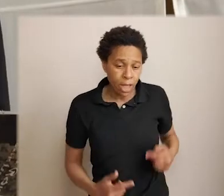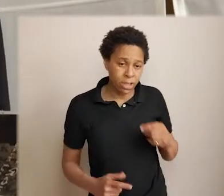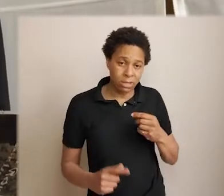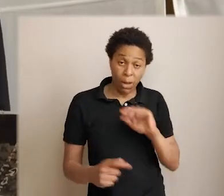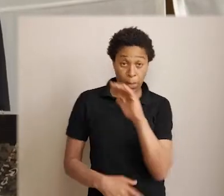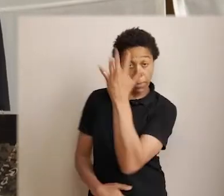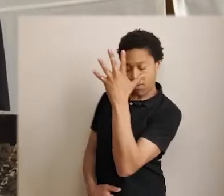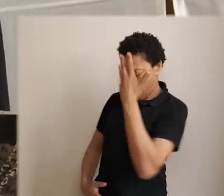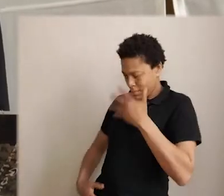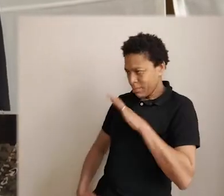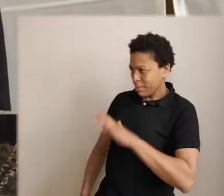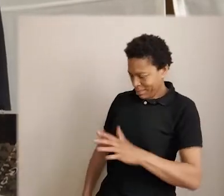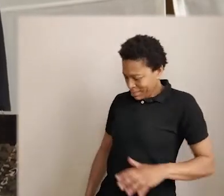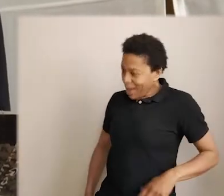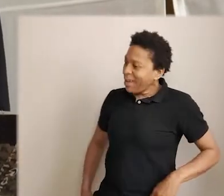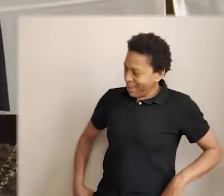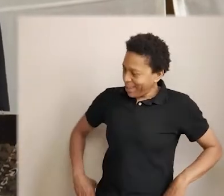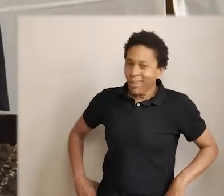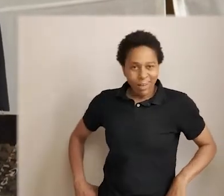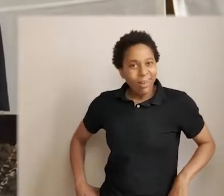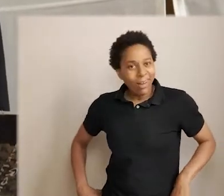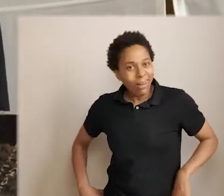And those were the first moments of